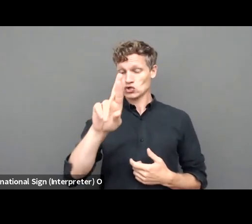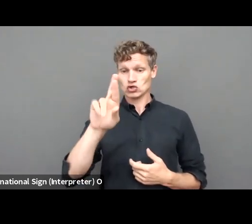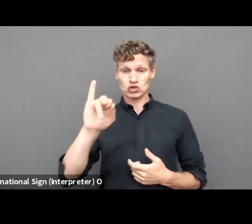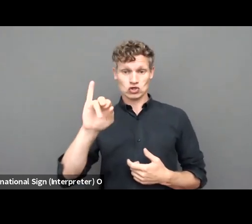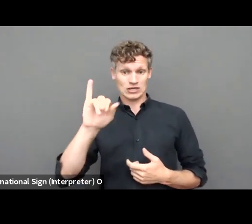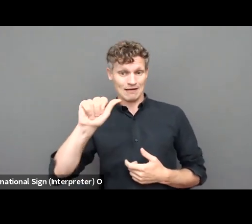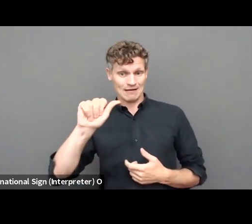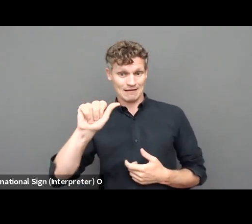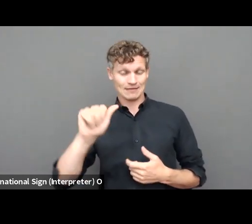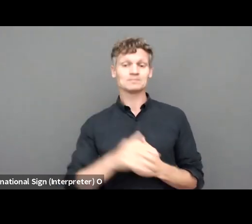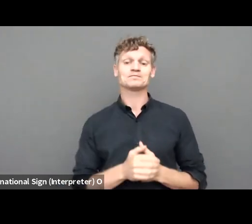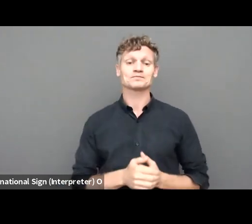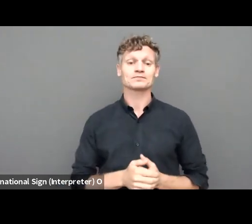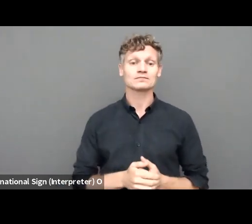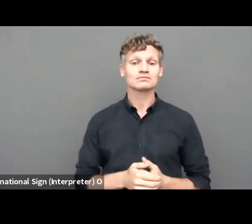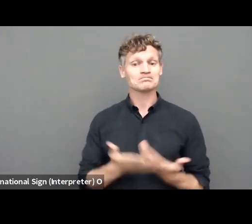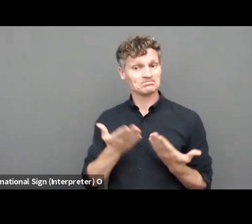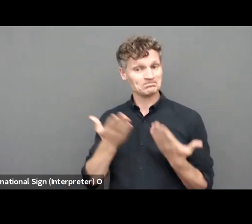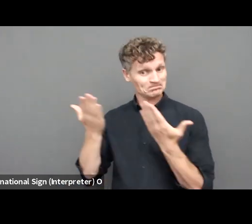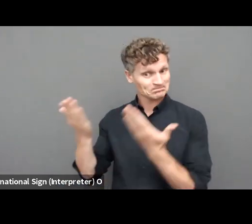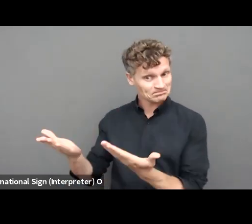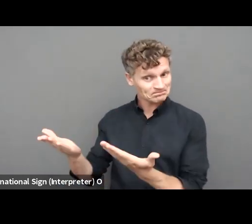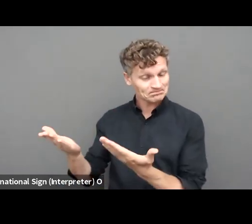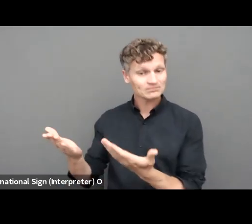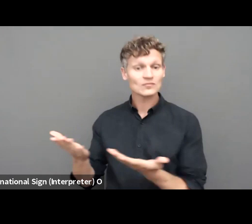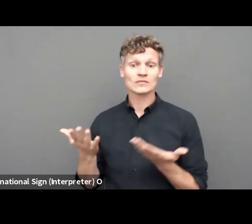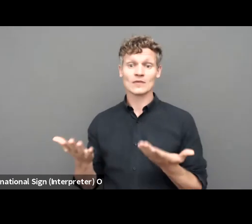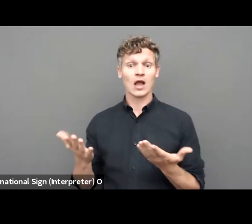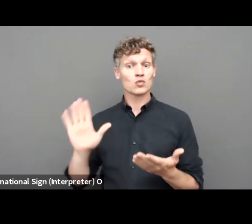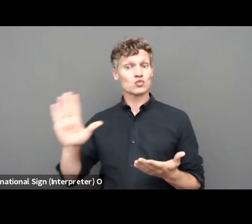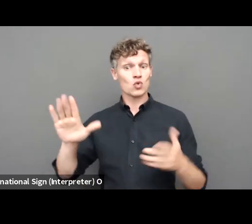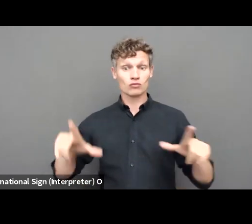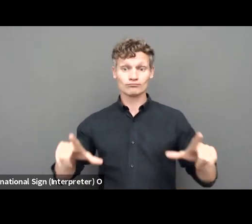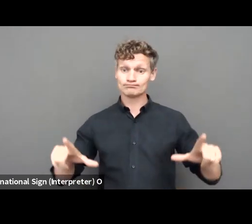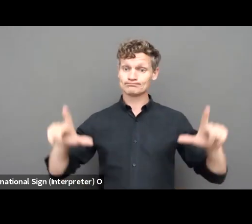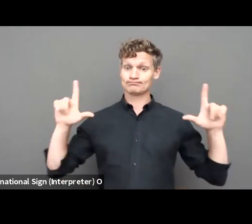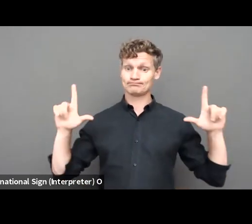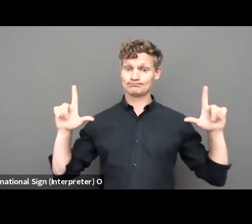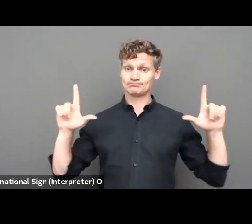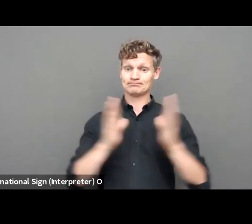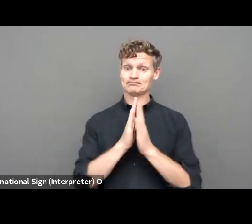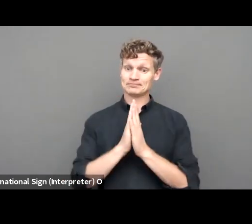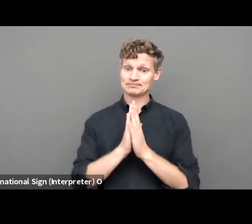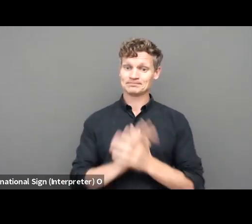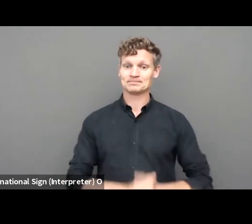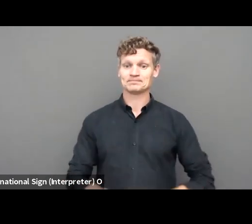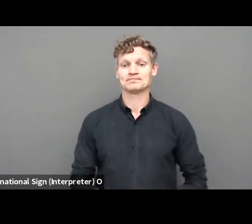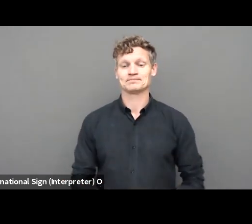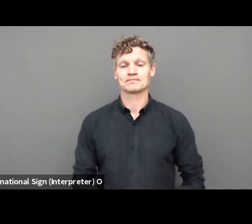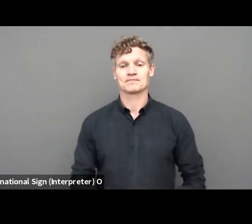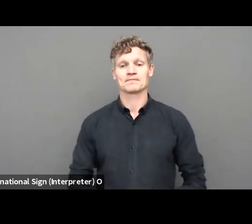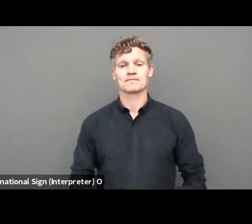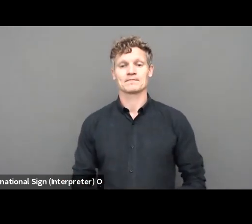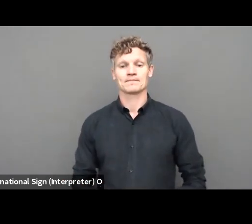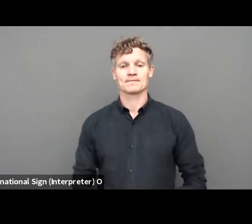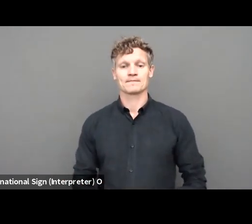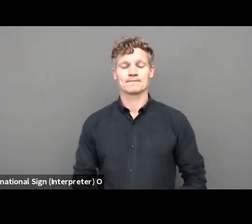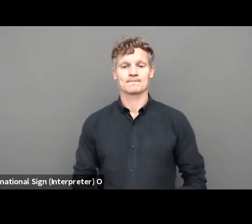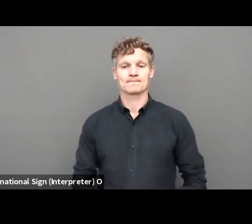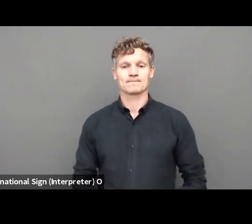session. Sir, the floor is yours. If we could have your camera on at this moment. Thank you so much.